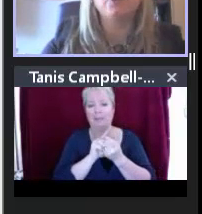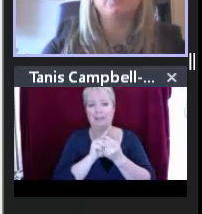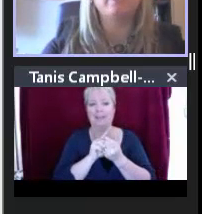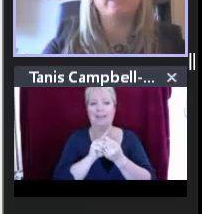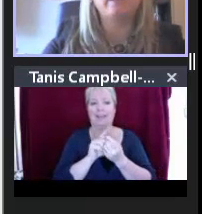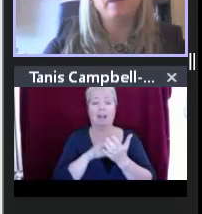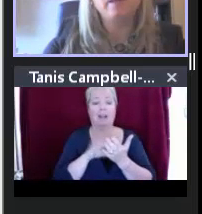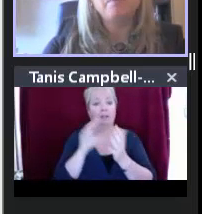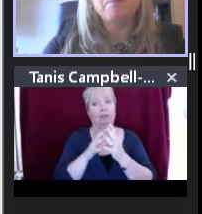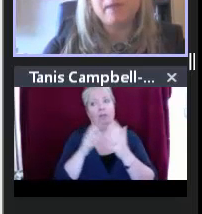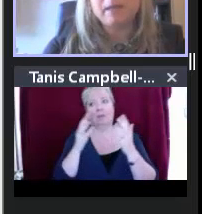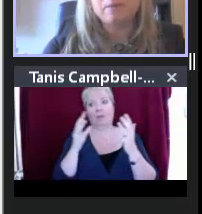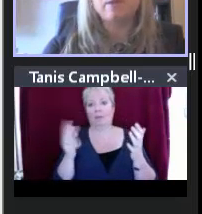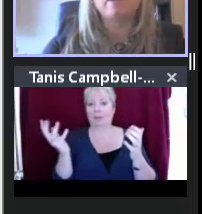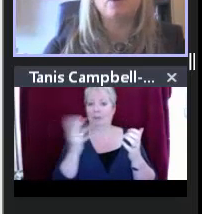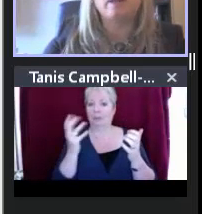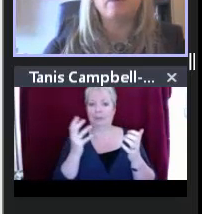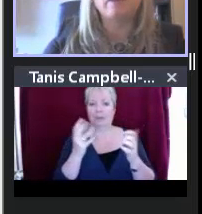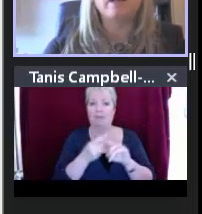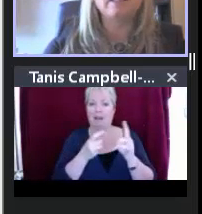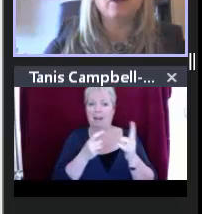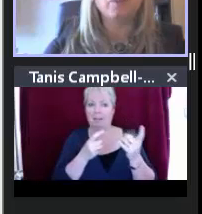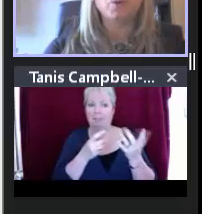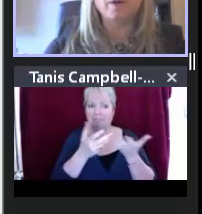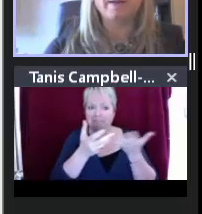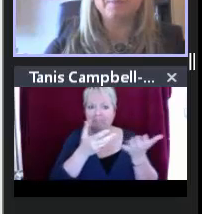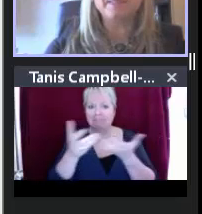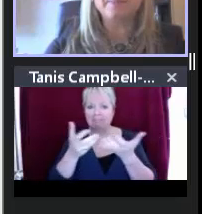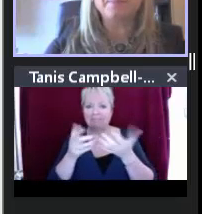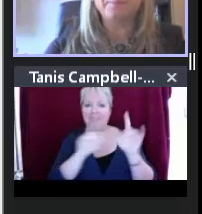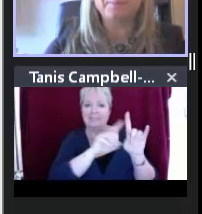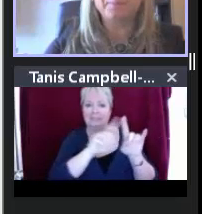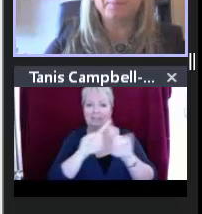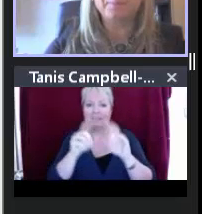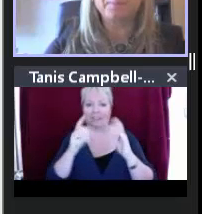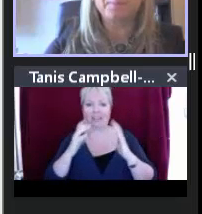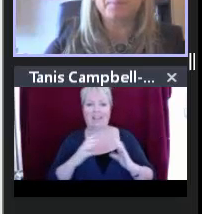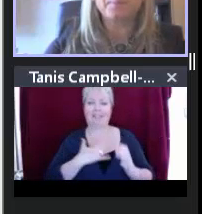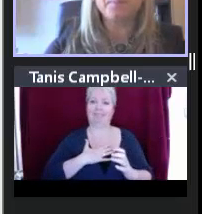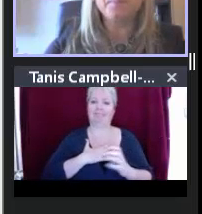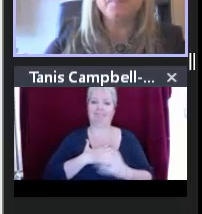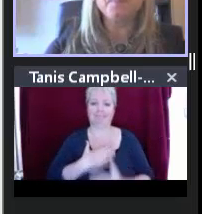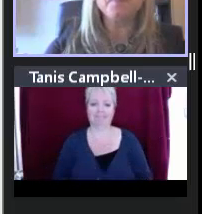so much by meeting with and talking with clients in our programs.